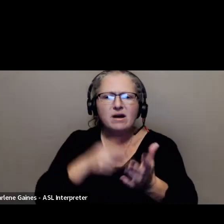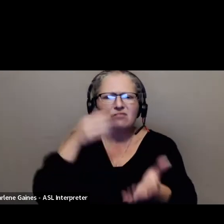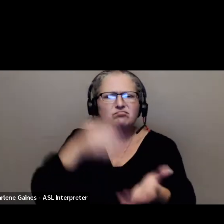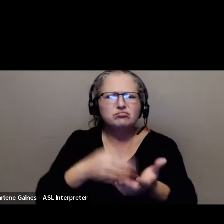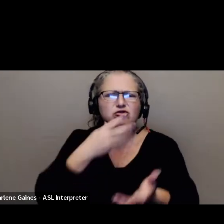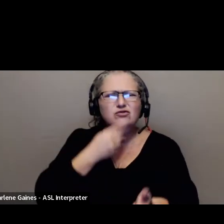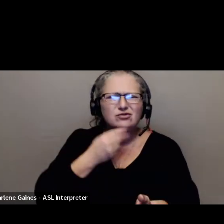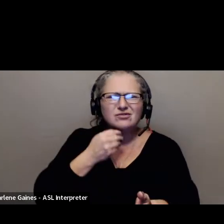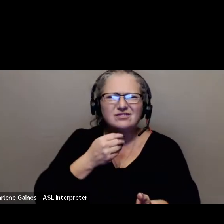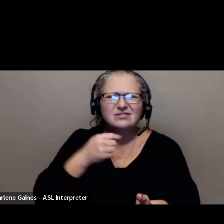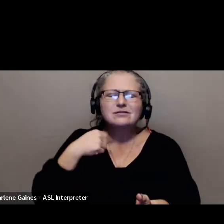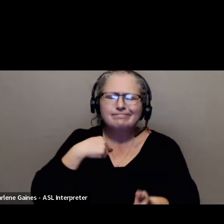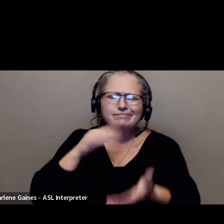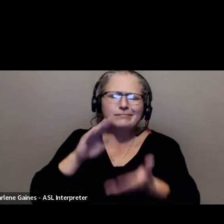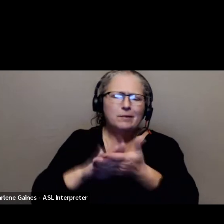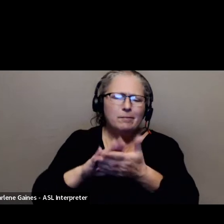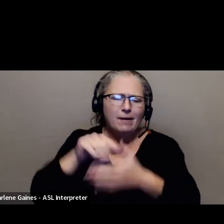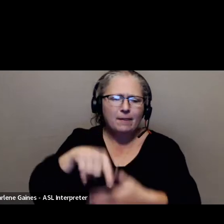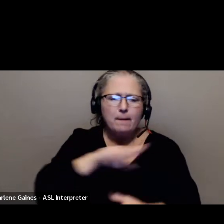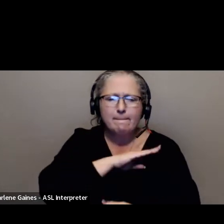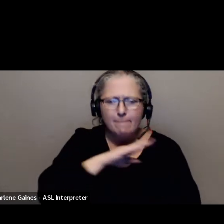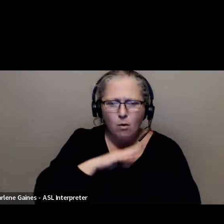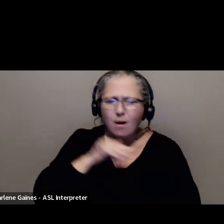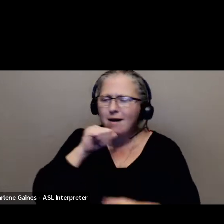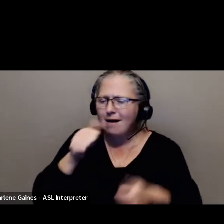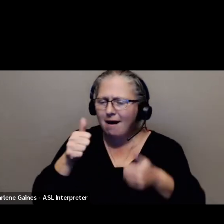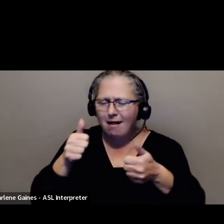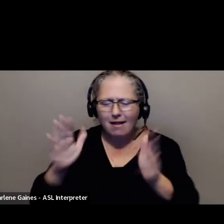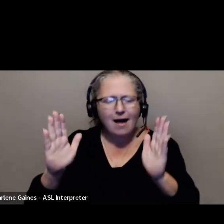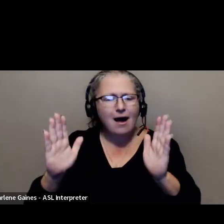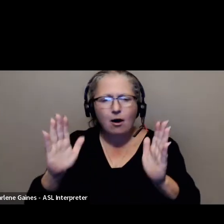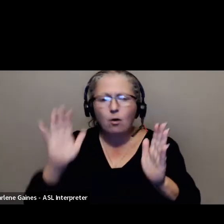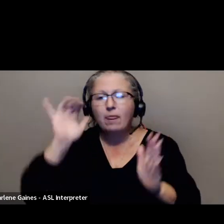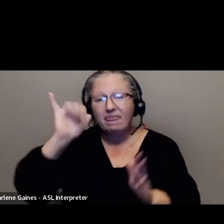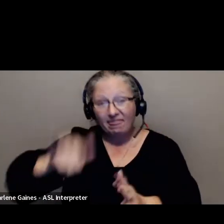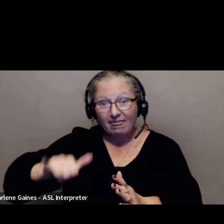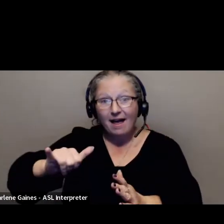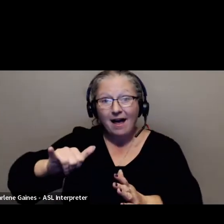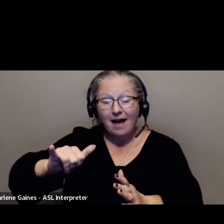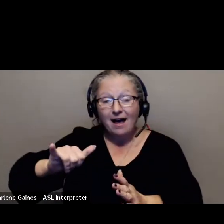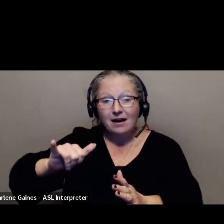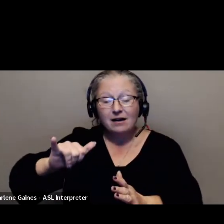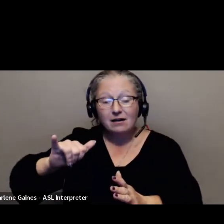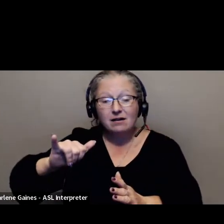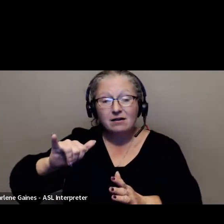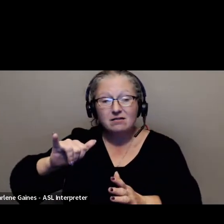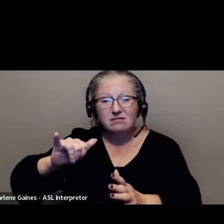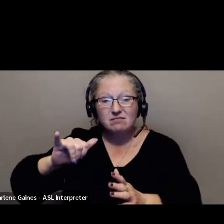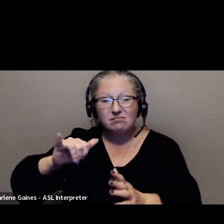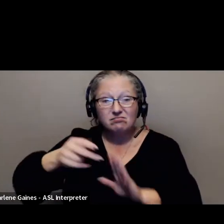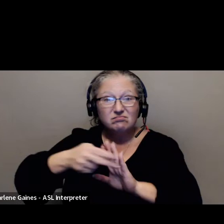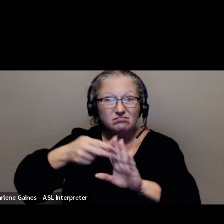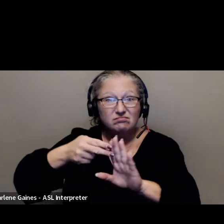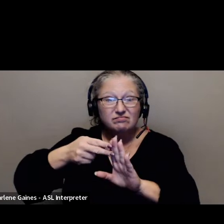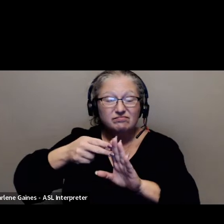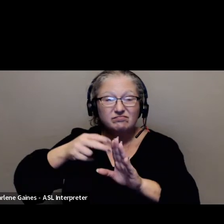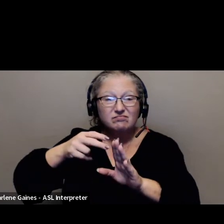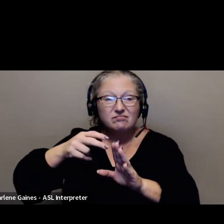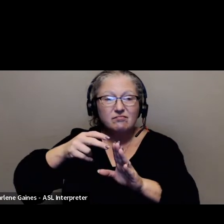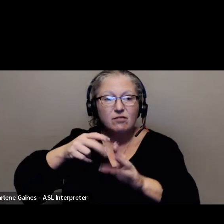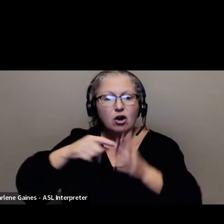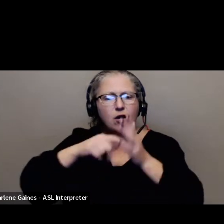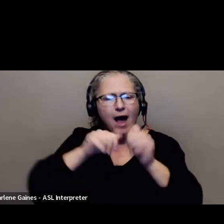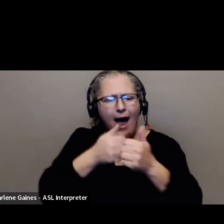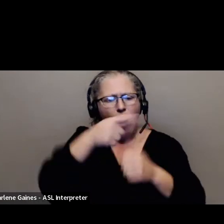And I really commend this board for not allowing that obfuscation to cloud the way you teach